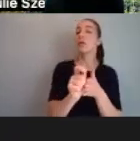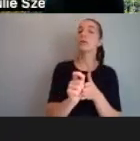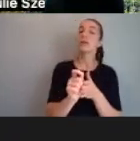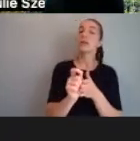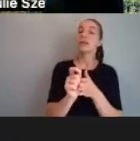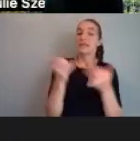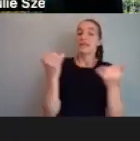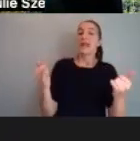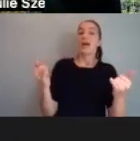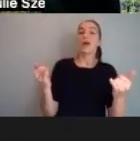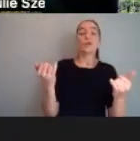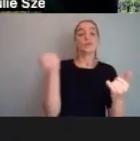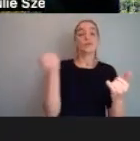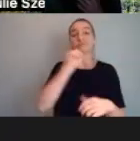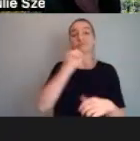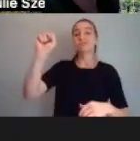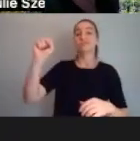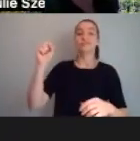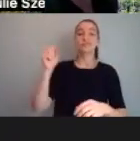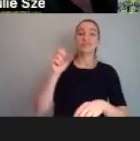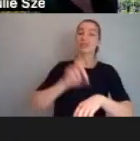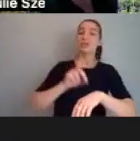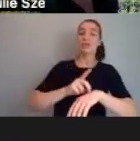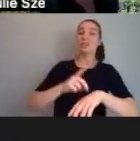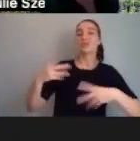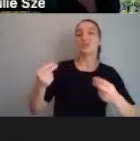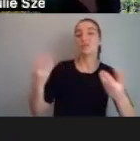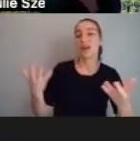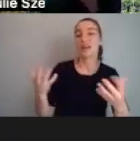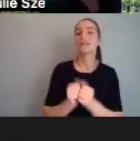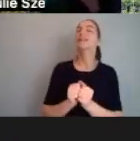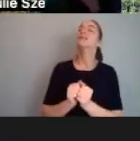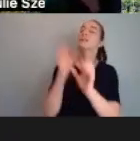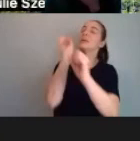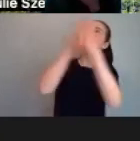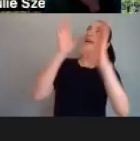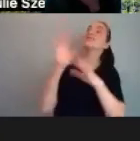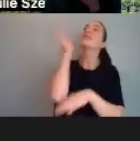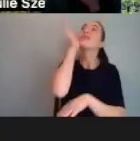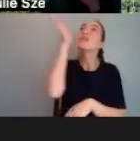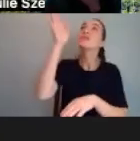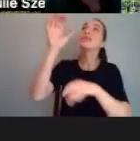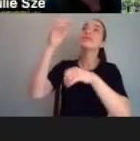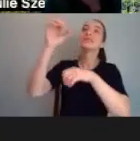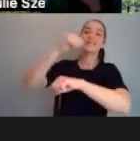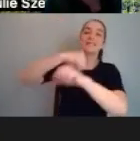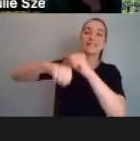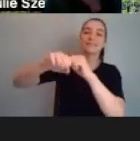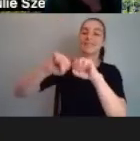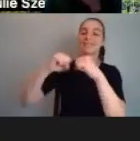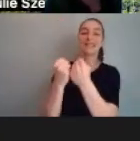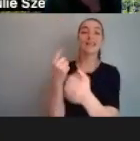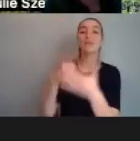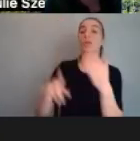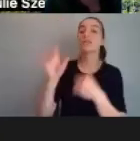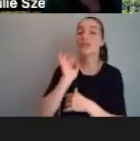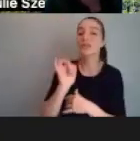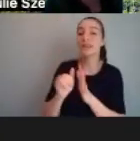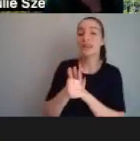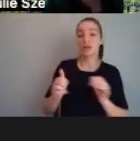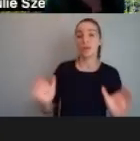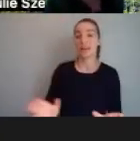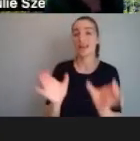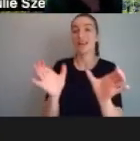to live in a future society. Rather than waiting for it to be realized. And so critical climate justice, um, really focuses